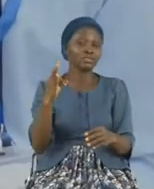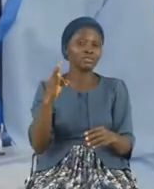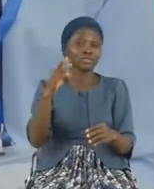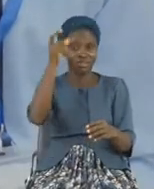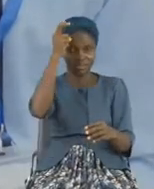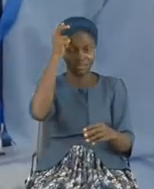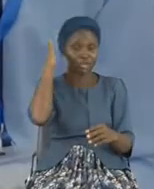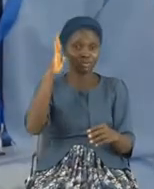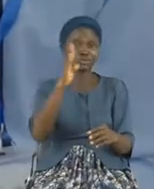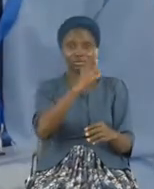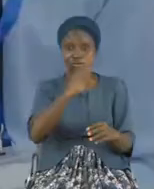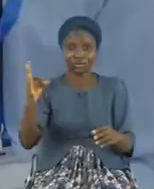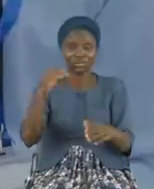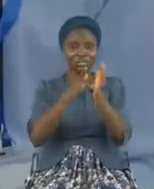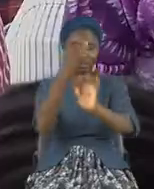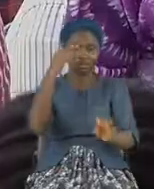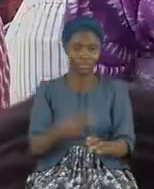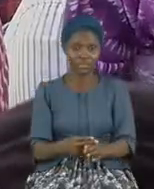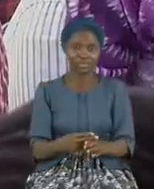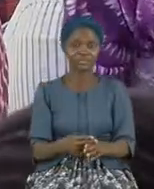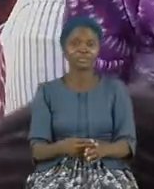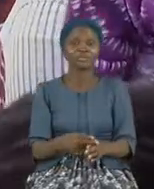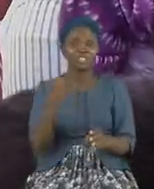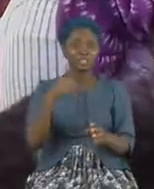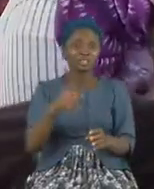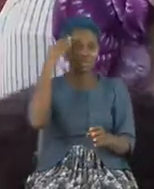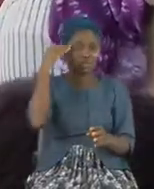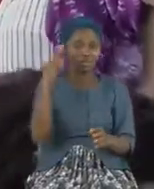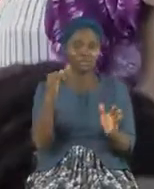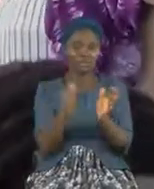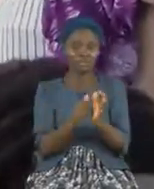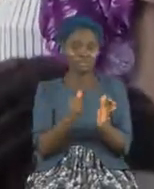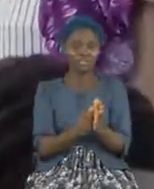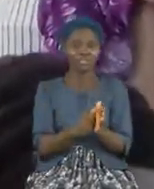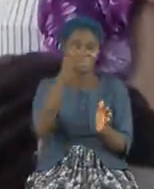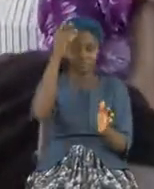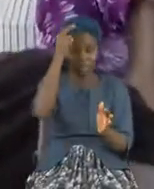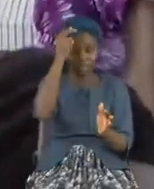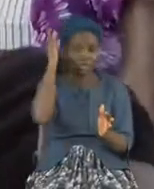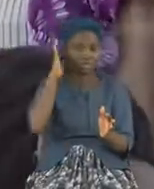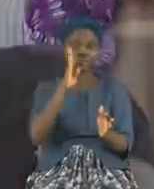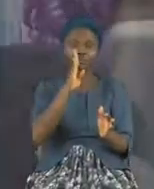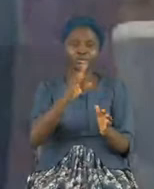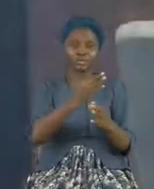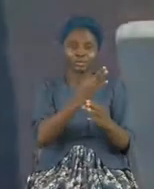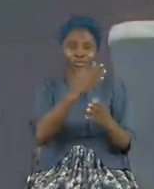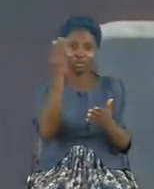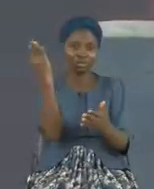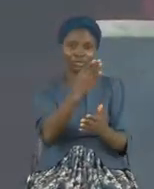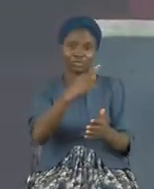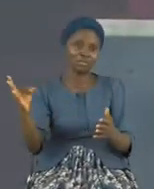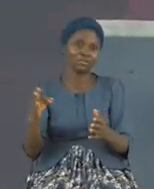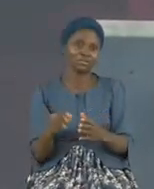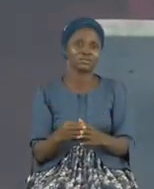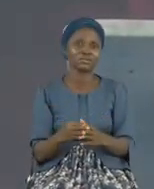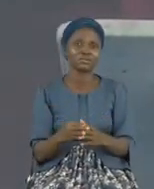brain of that demon must be blown up. Amen. And then they abandoned their Dagon. Now, if you